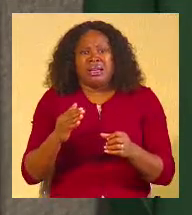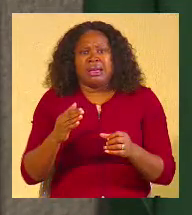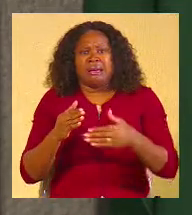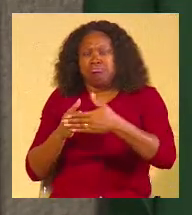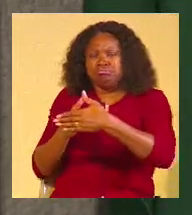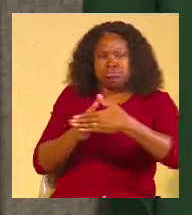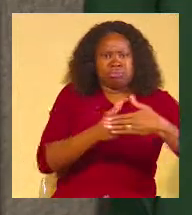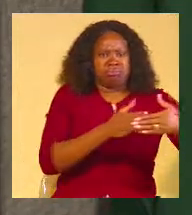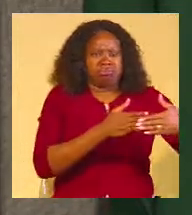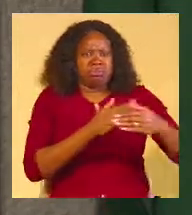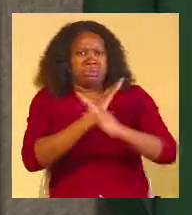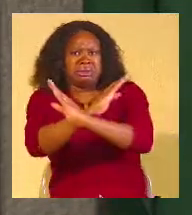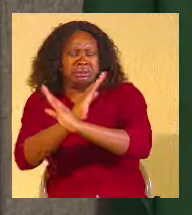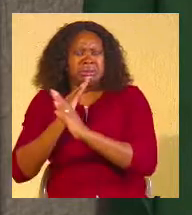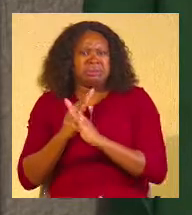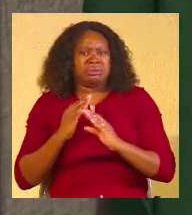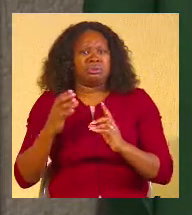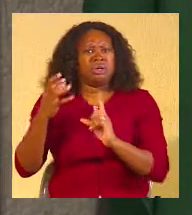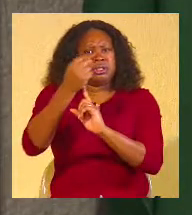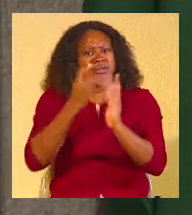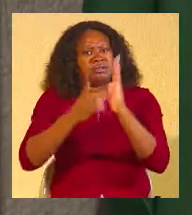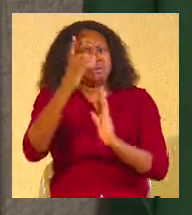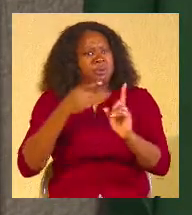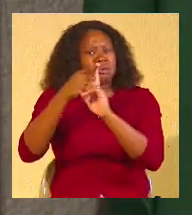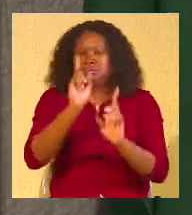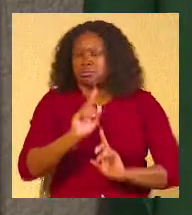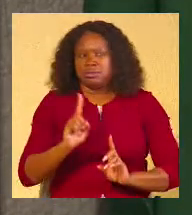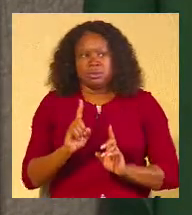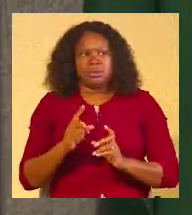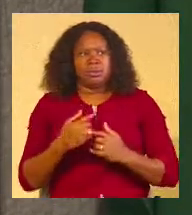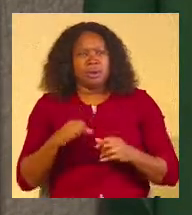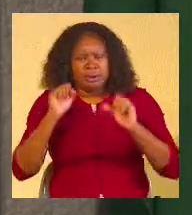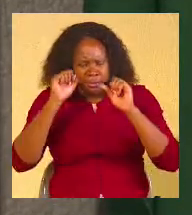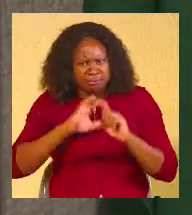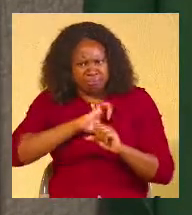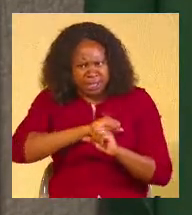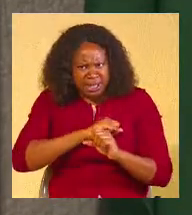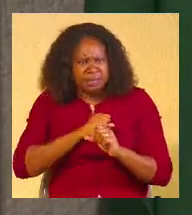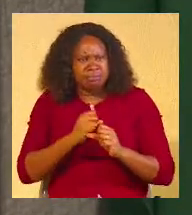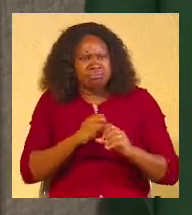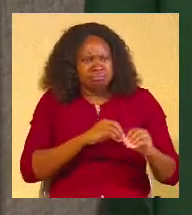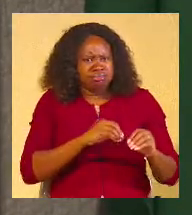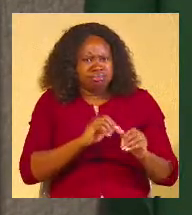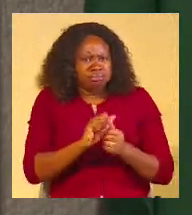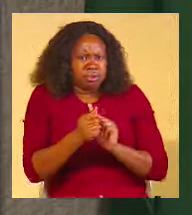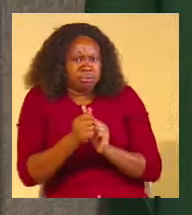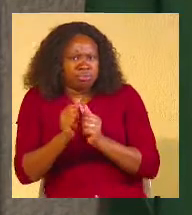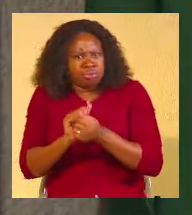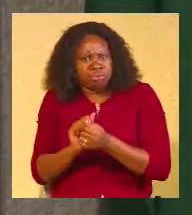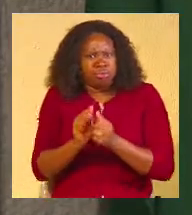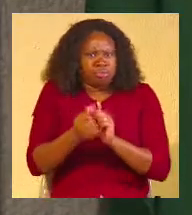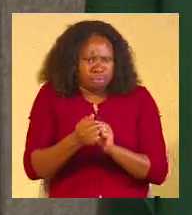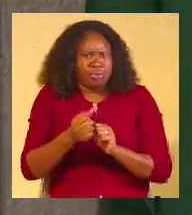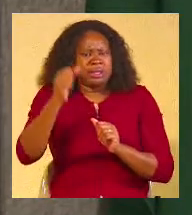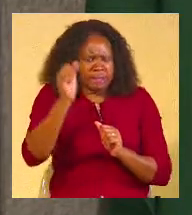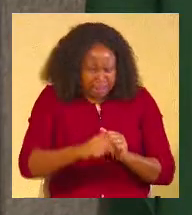the sustainable development goals in this country. Let's dig in. We might be pushed around a little bit, and we might be tested,